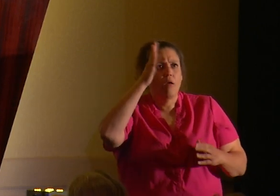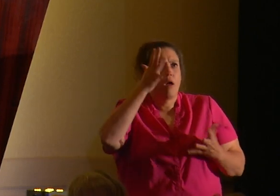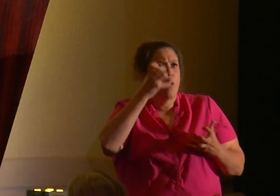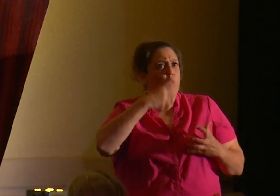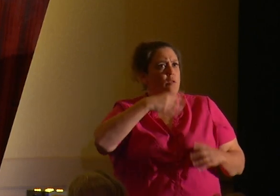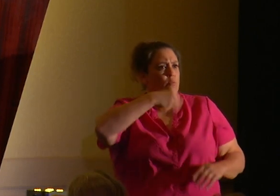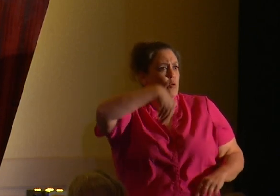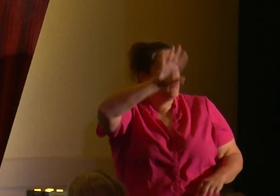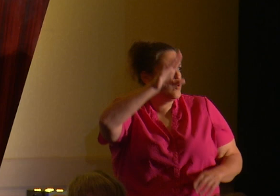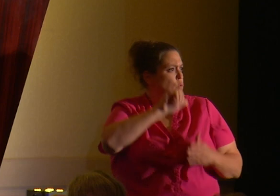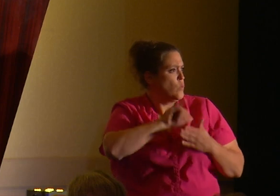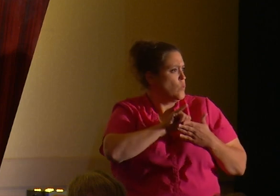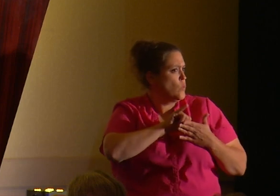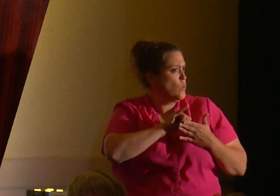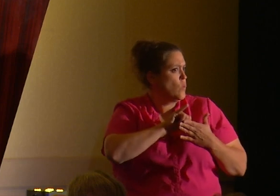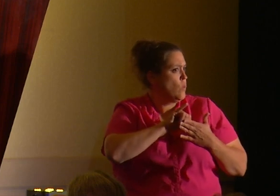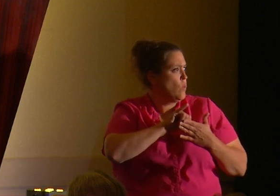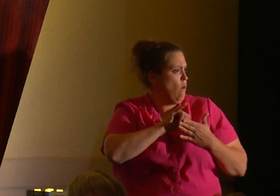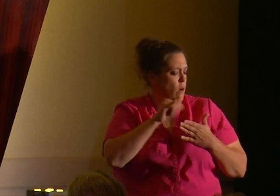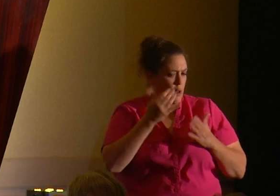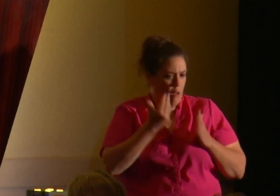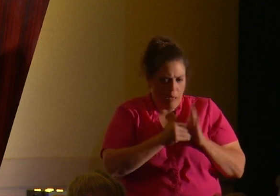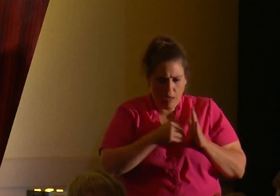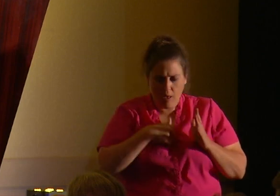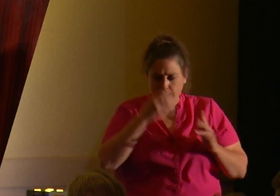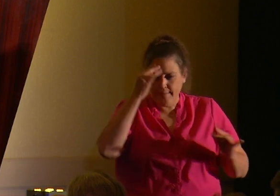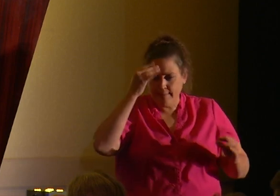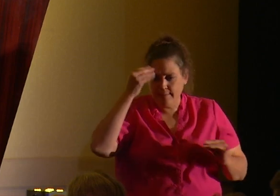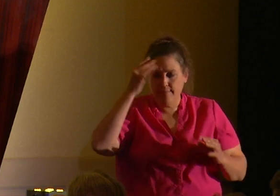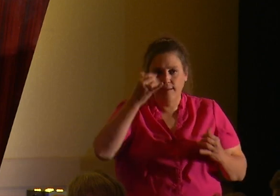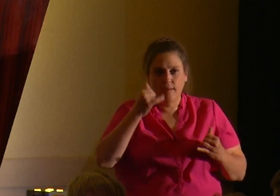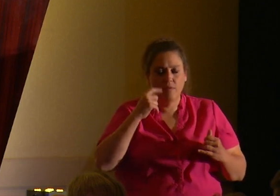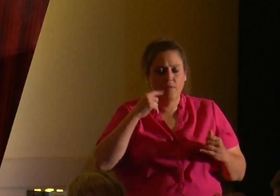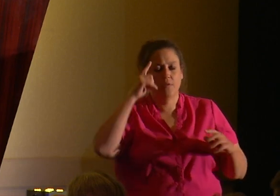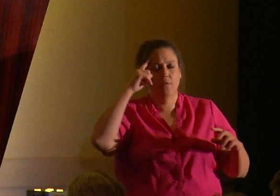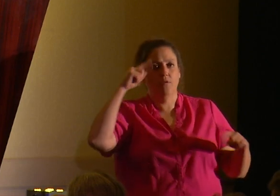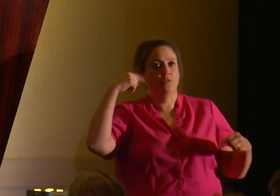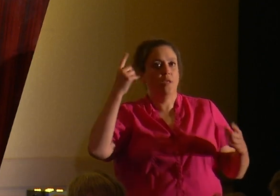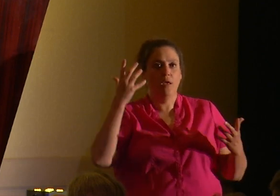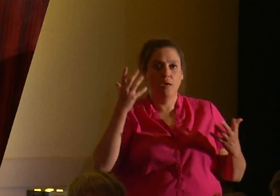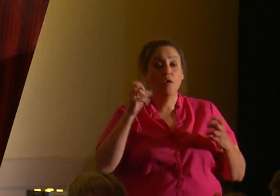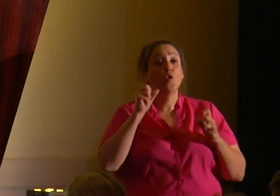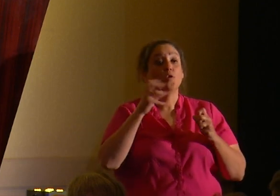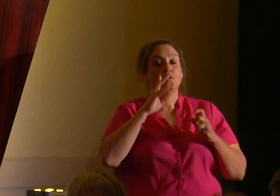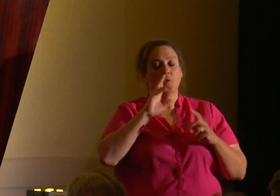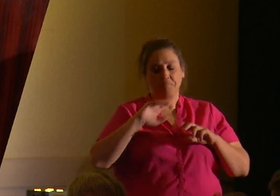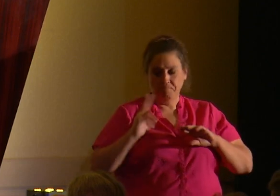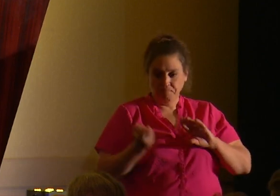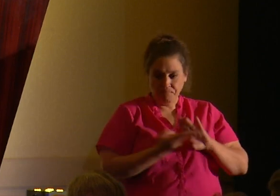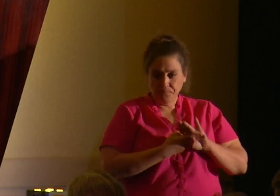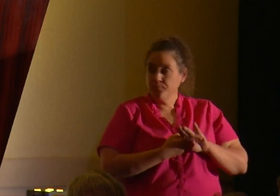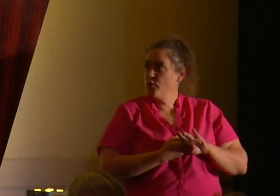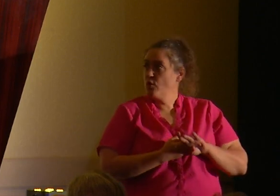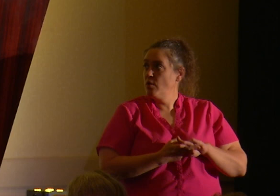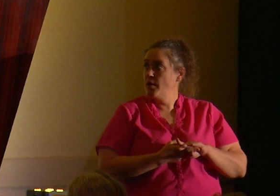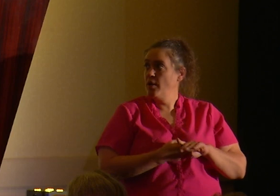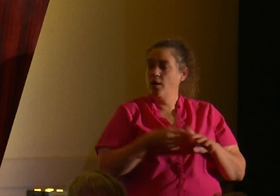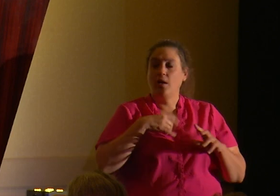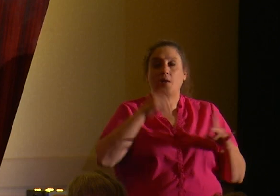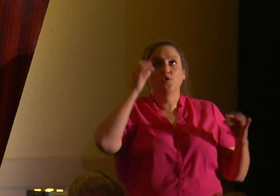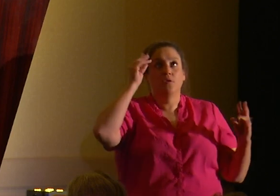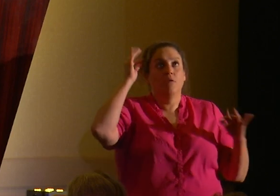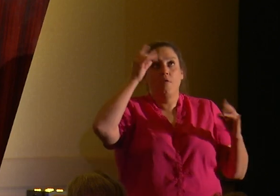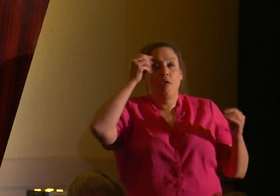York. That's what I'm thinking. So I'm like, this is insane. So I go to bed. Me and my wife are going to bed. We're like flipping out. Like,